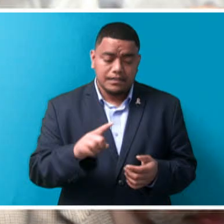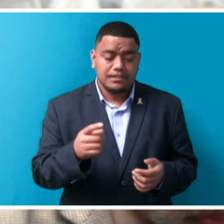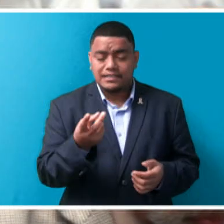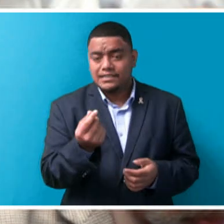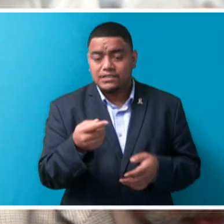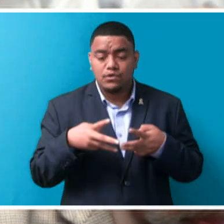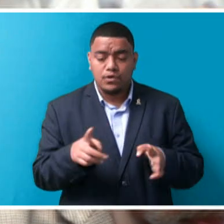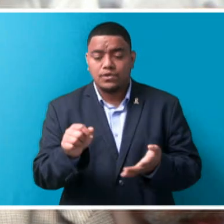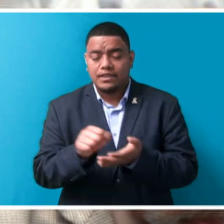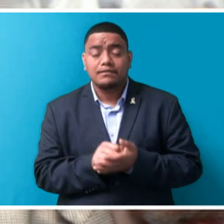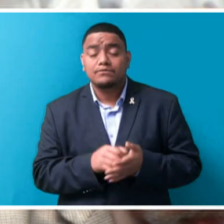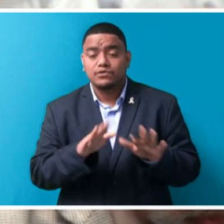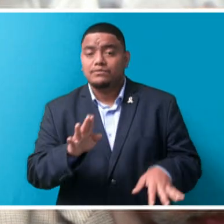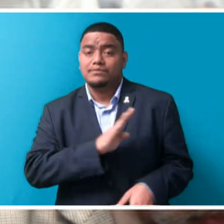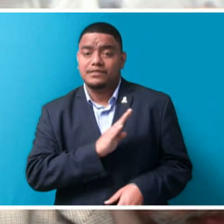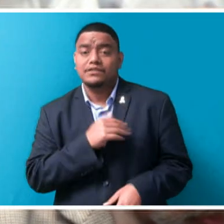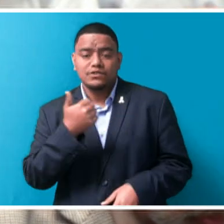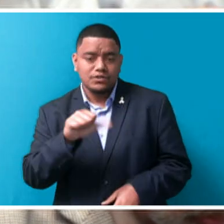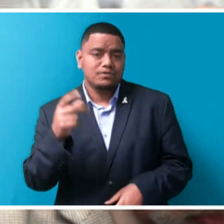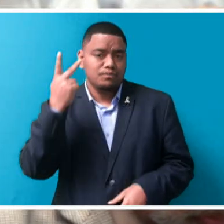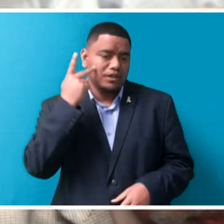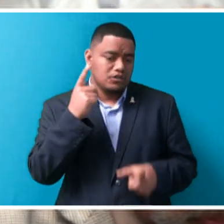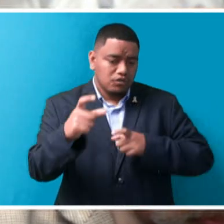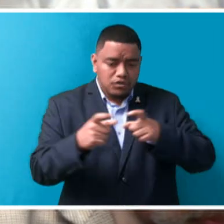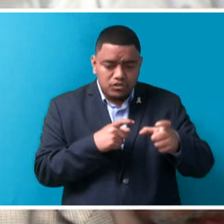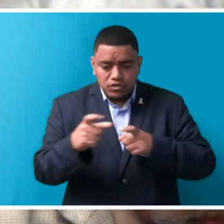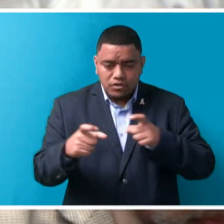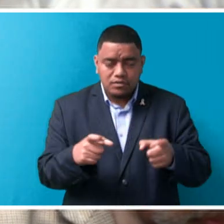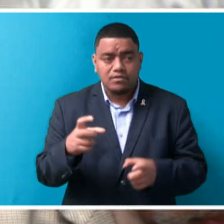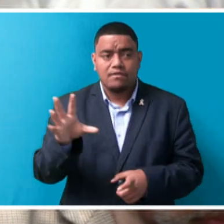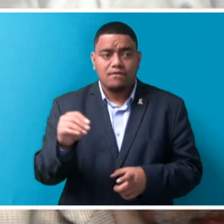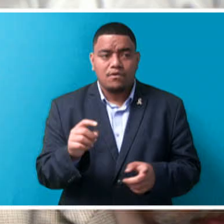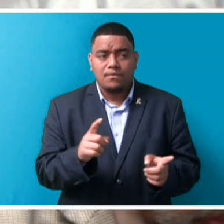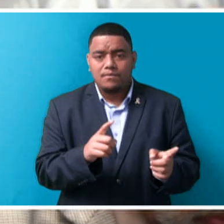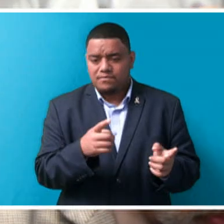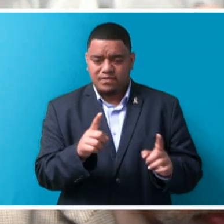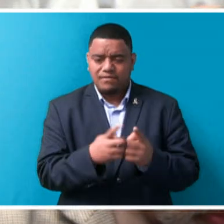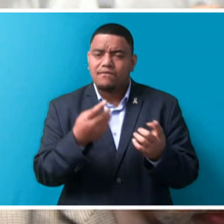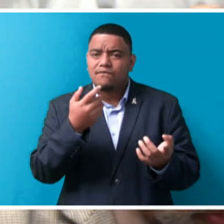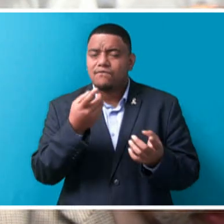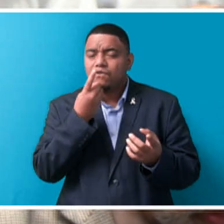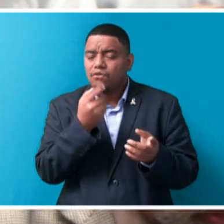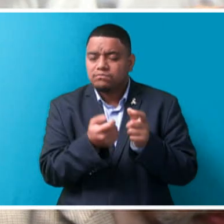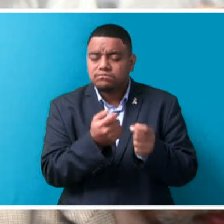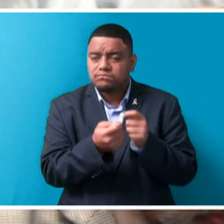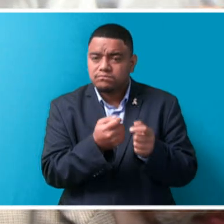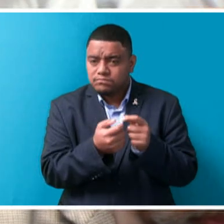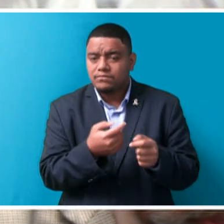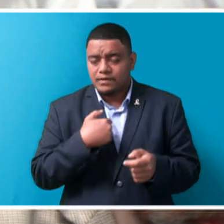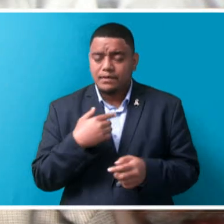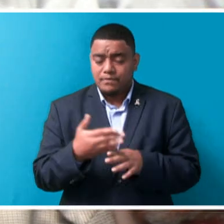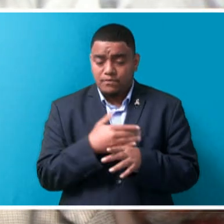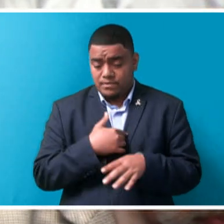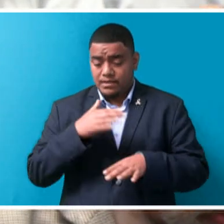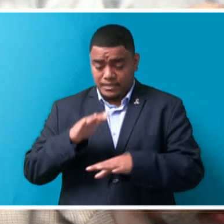to keep kids busy, please use parental controls to protect them from harmful content. And before I take my